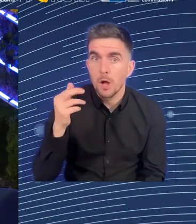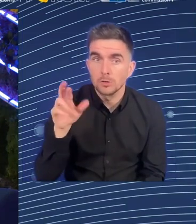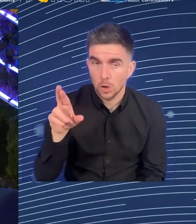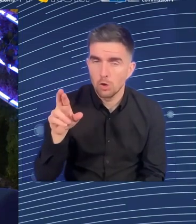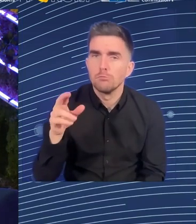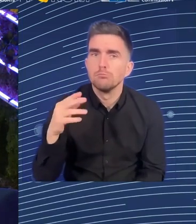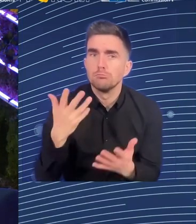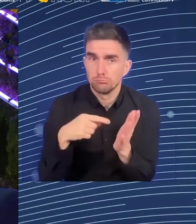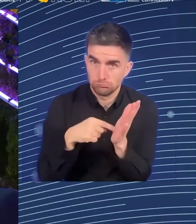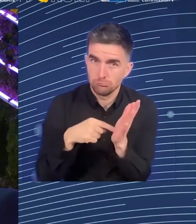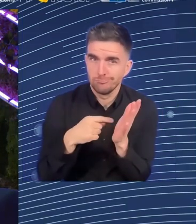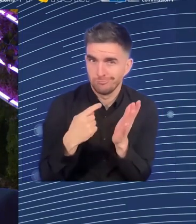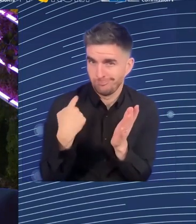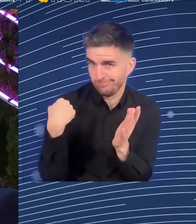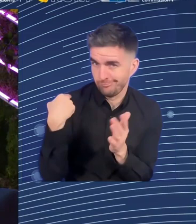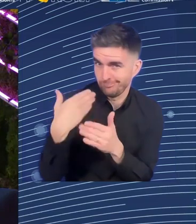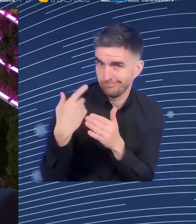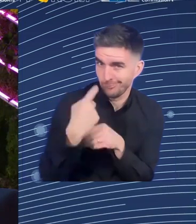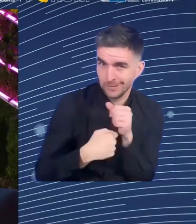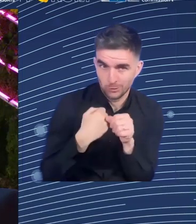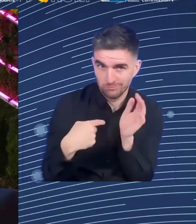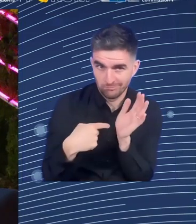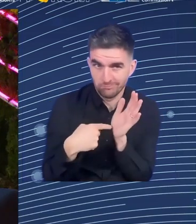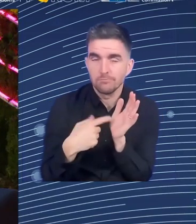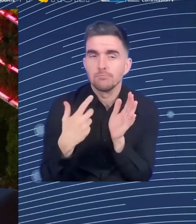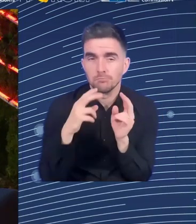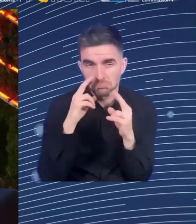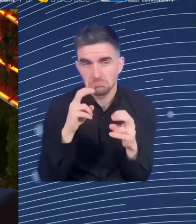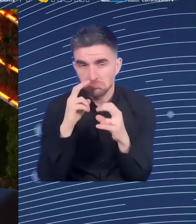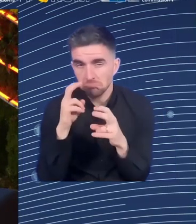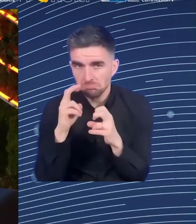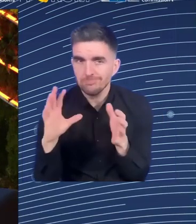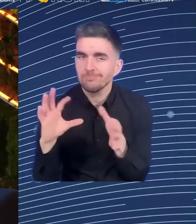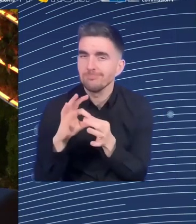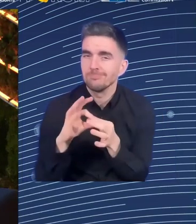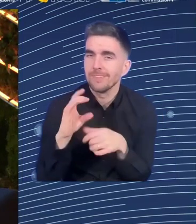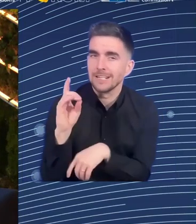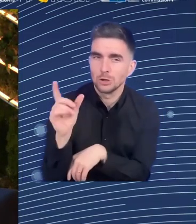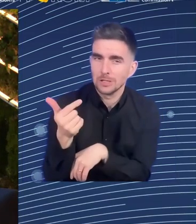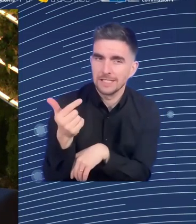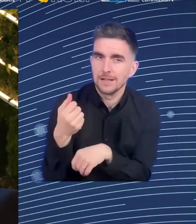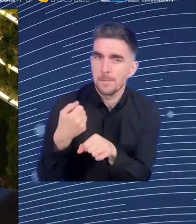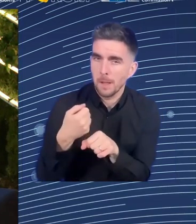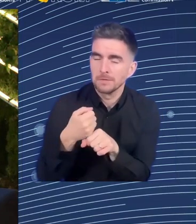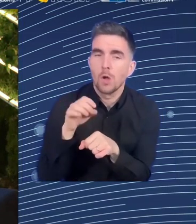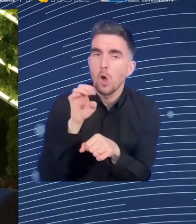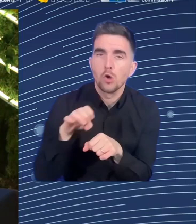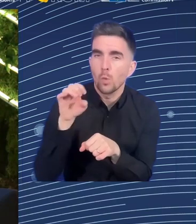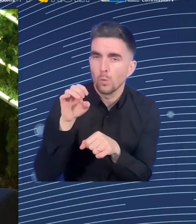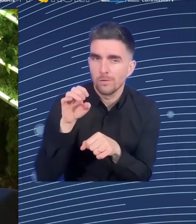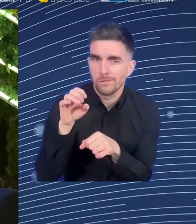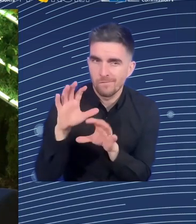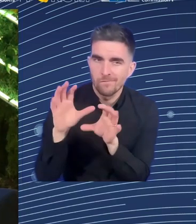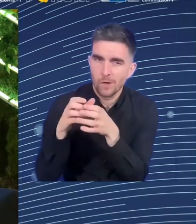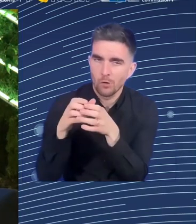Conditions Survey carried out by Eurofound. So we see from the analysis that certain